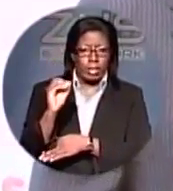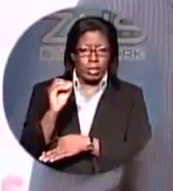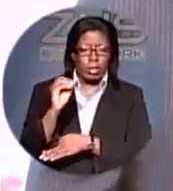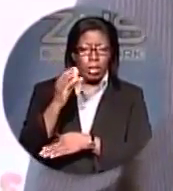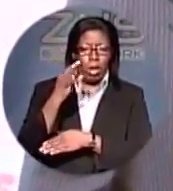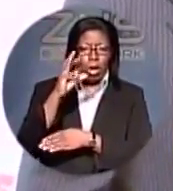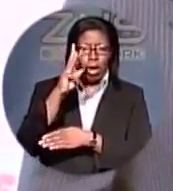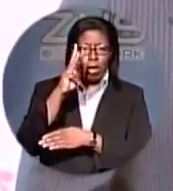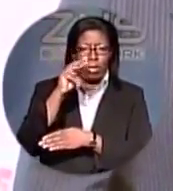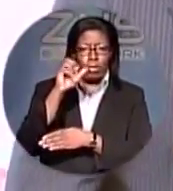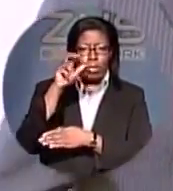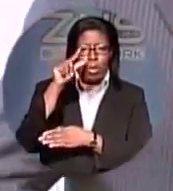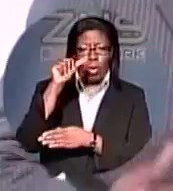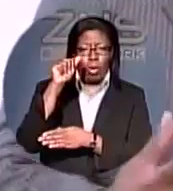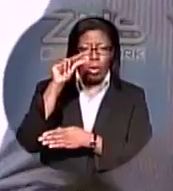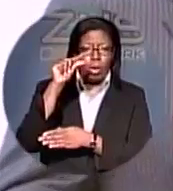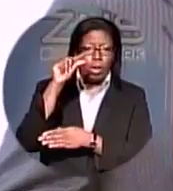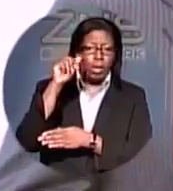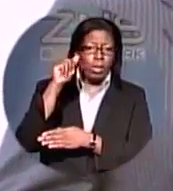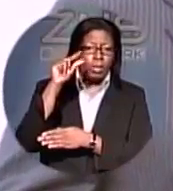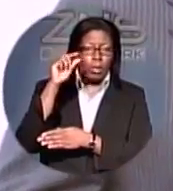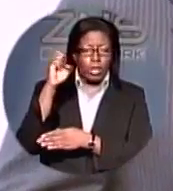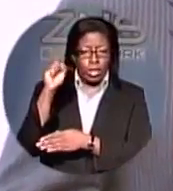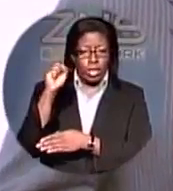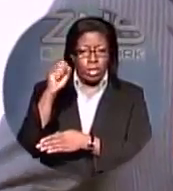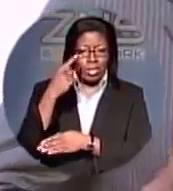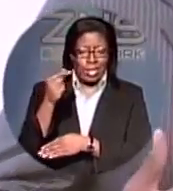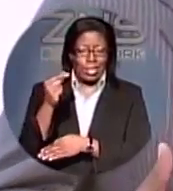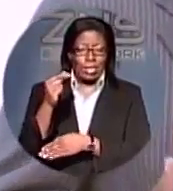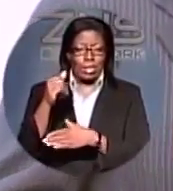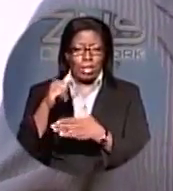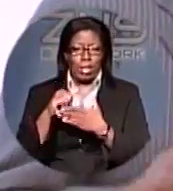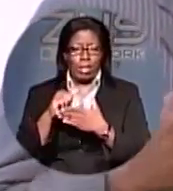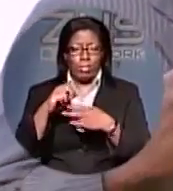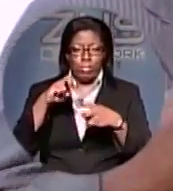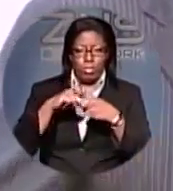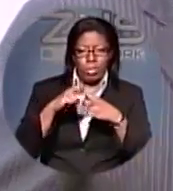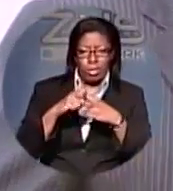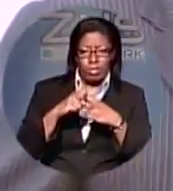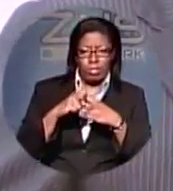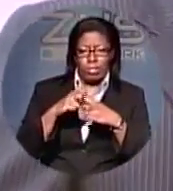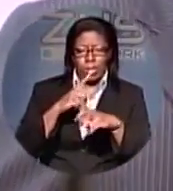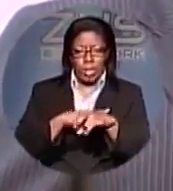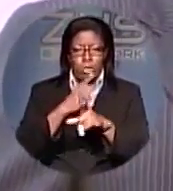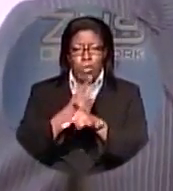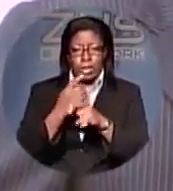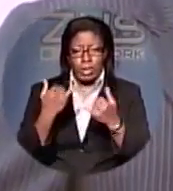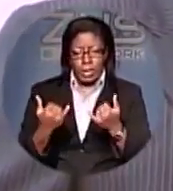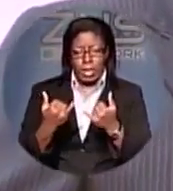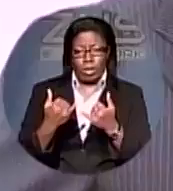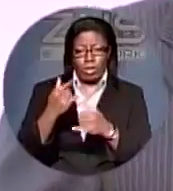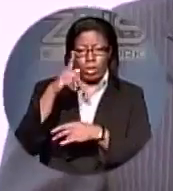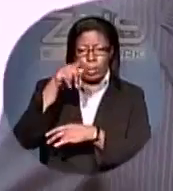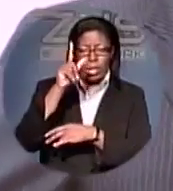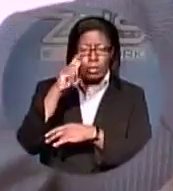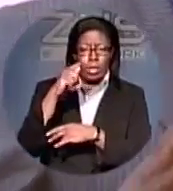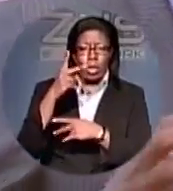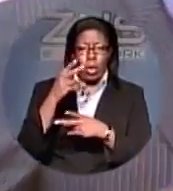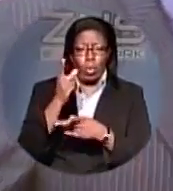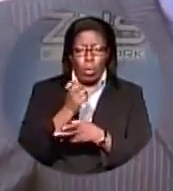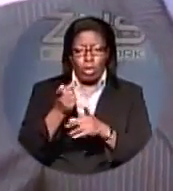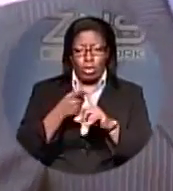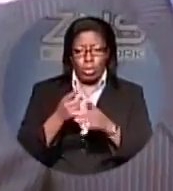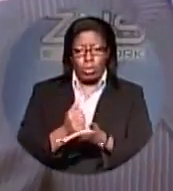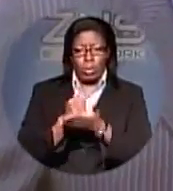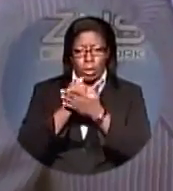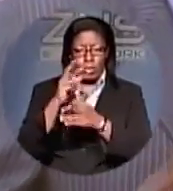mortgages today are in arrears. So the PLP desires to step right in immediately and to bring relief to people, so that an